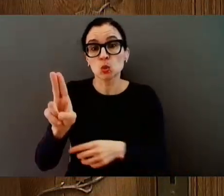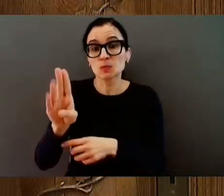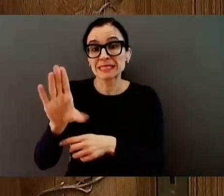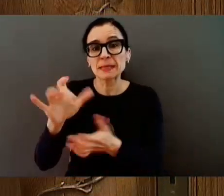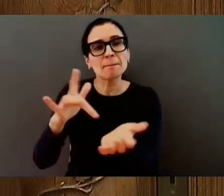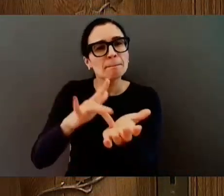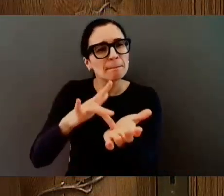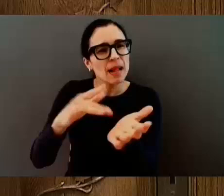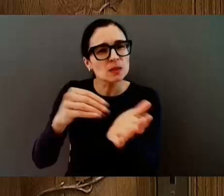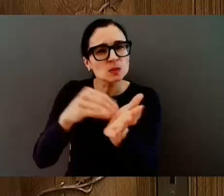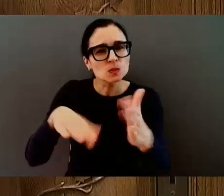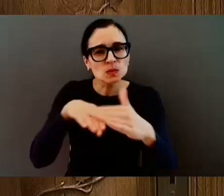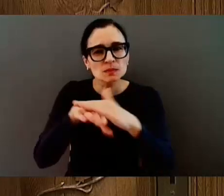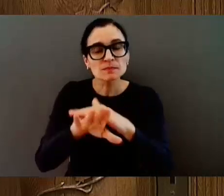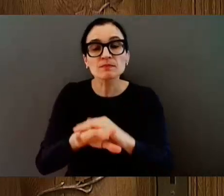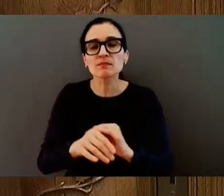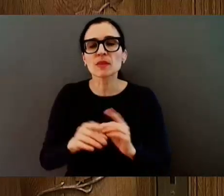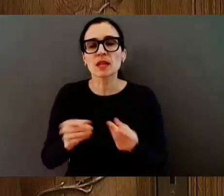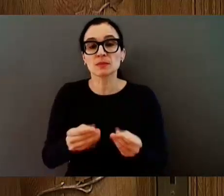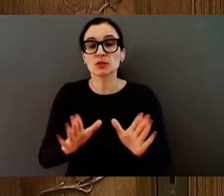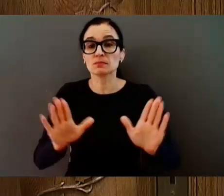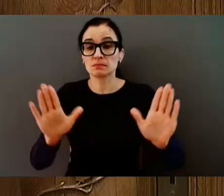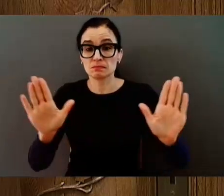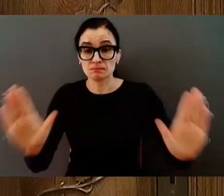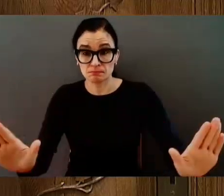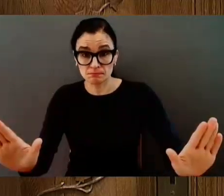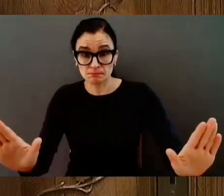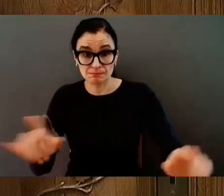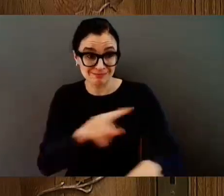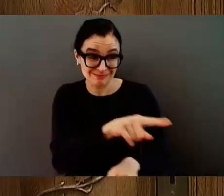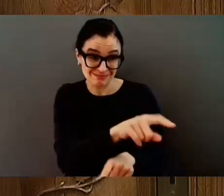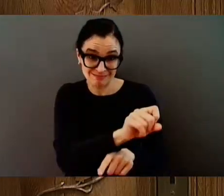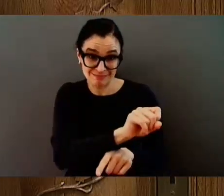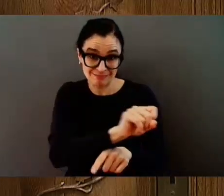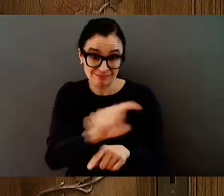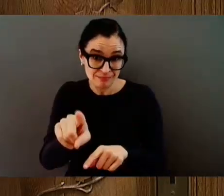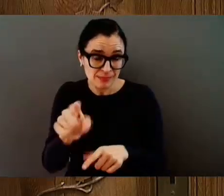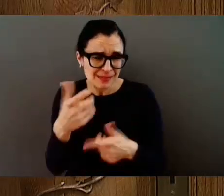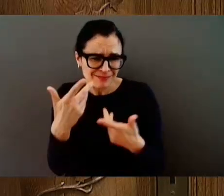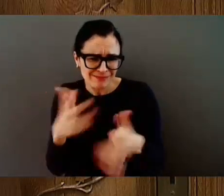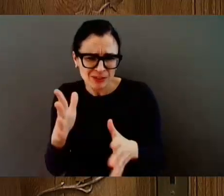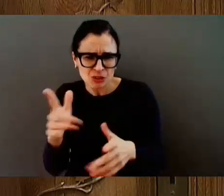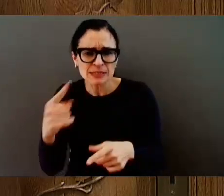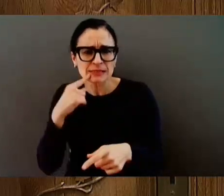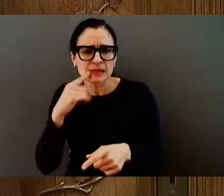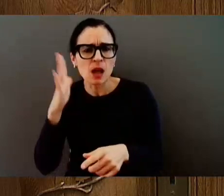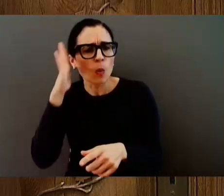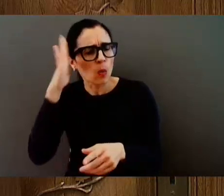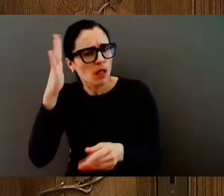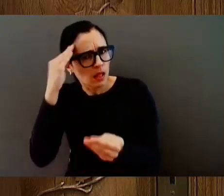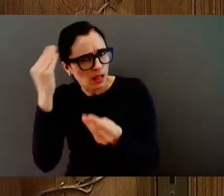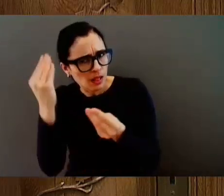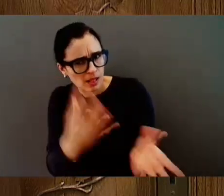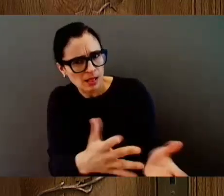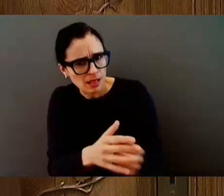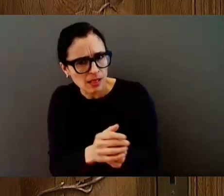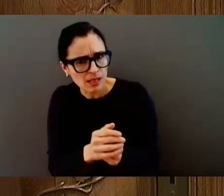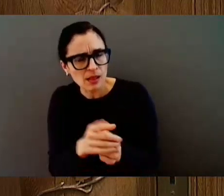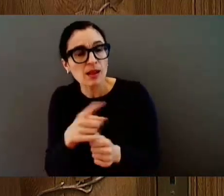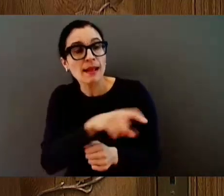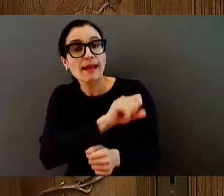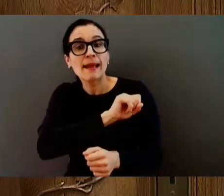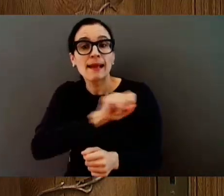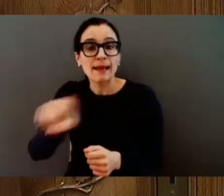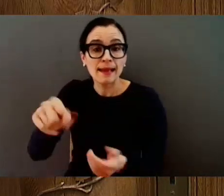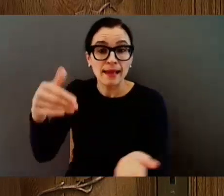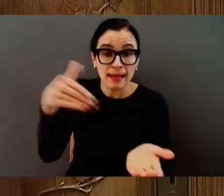first question asked was taken on notice, and she asked the same question. The chair allowed it, and now the minister, if you're taking it